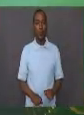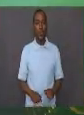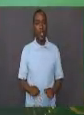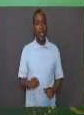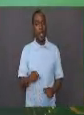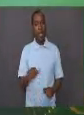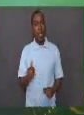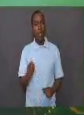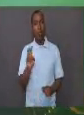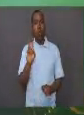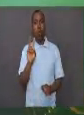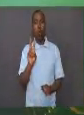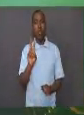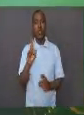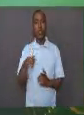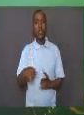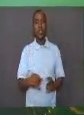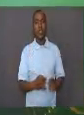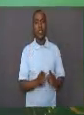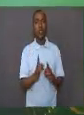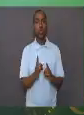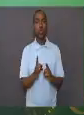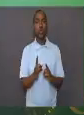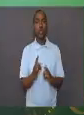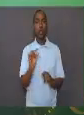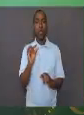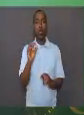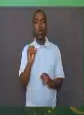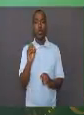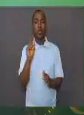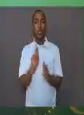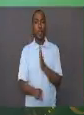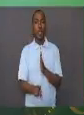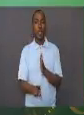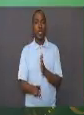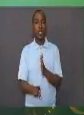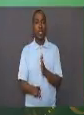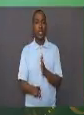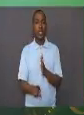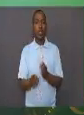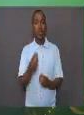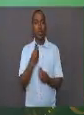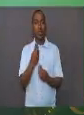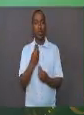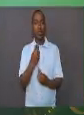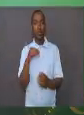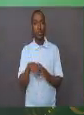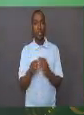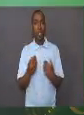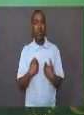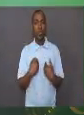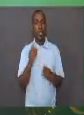There are two ways to kill microorganisms in food using